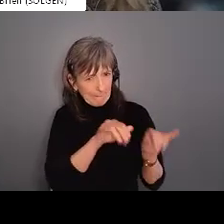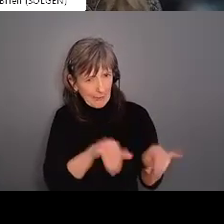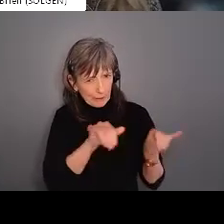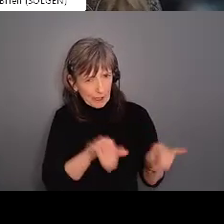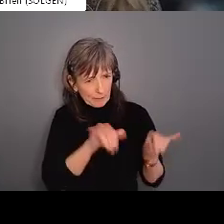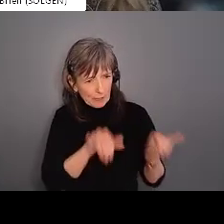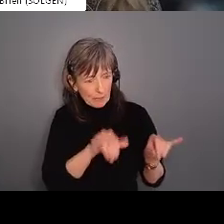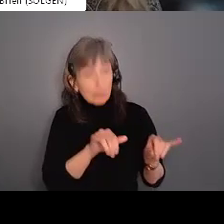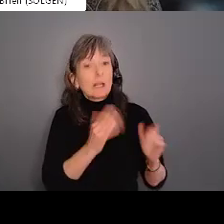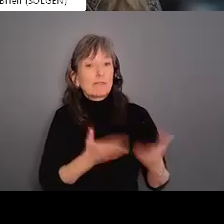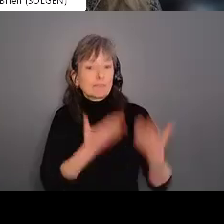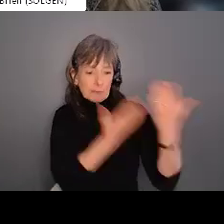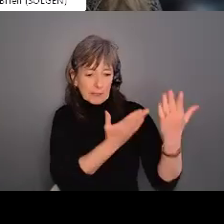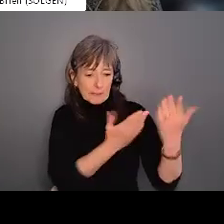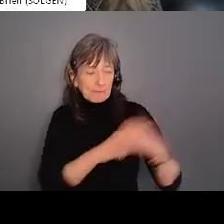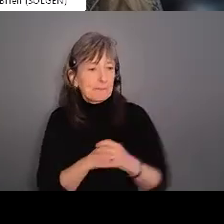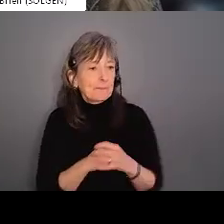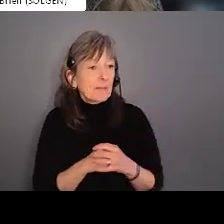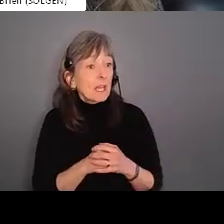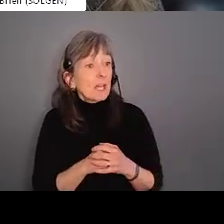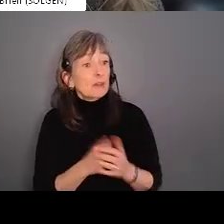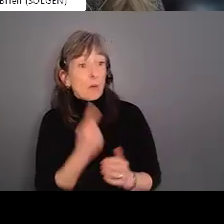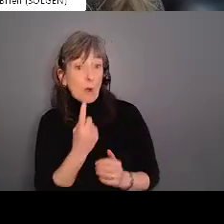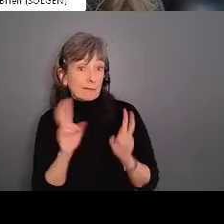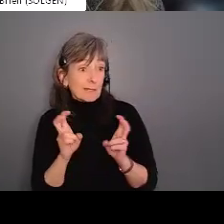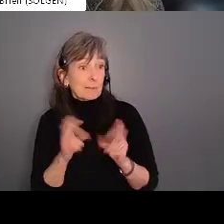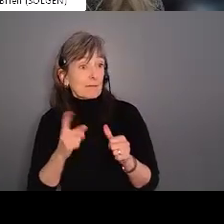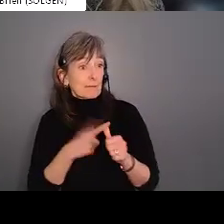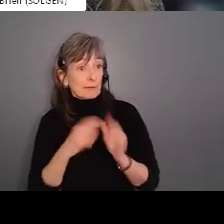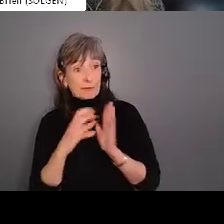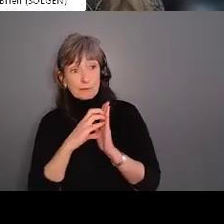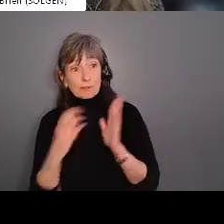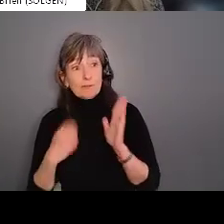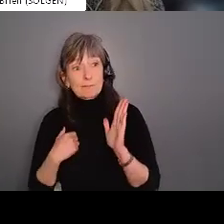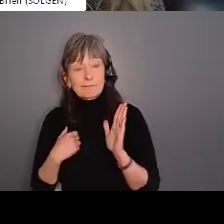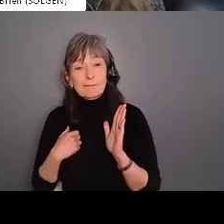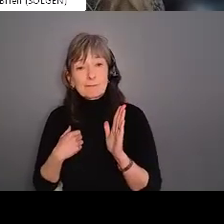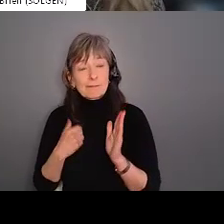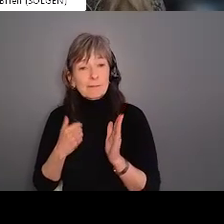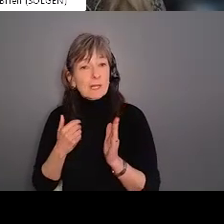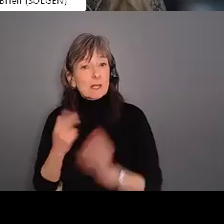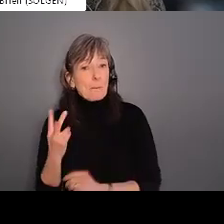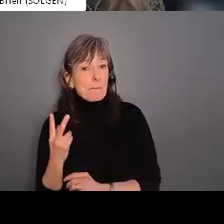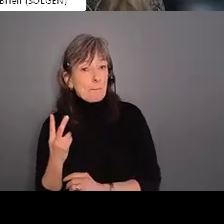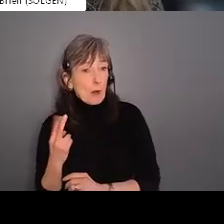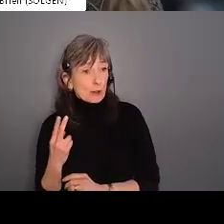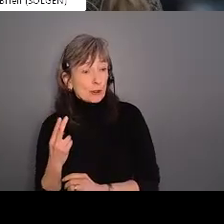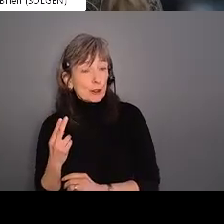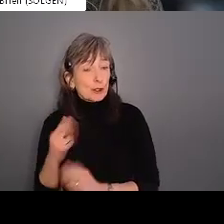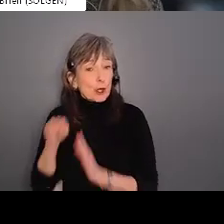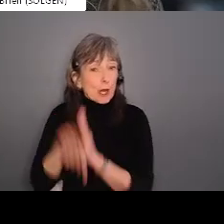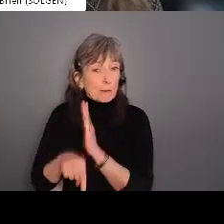on today's conference, is our first chapter, which is on intimate partner homicide and aging